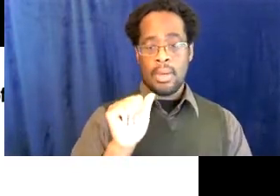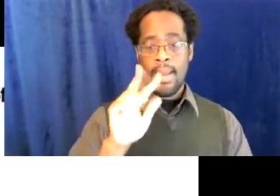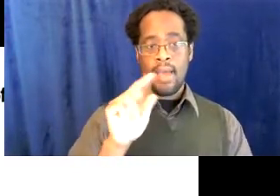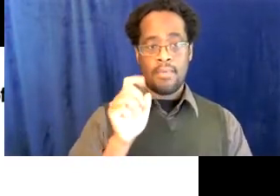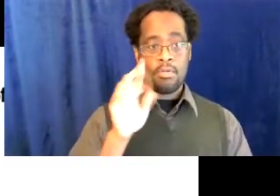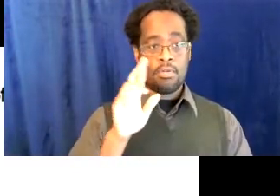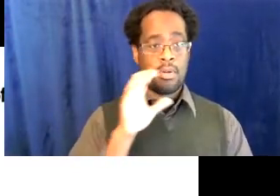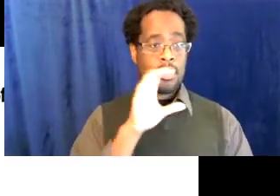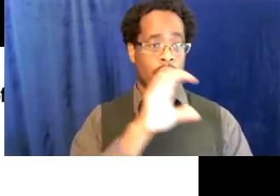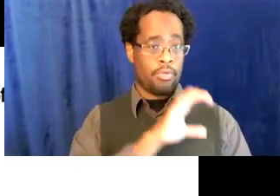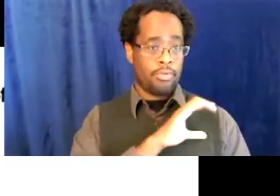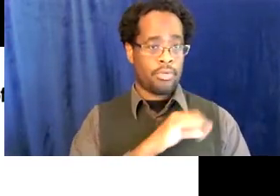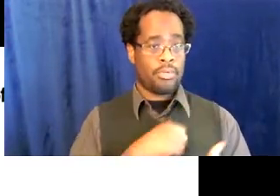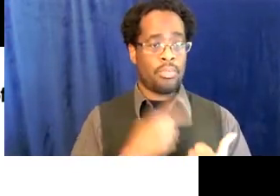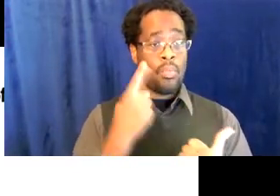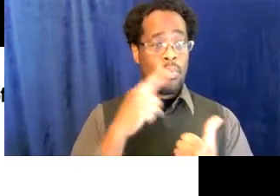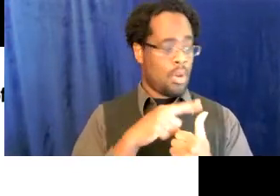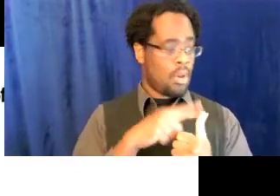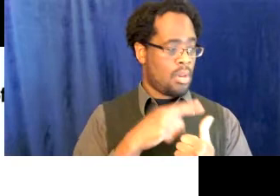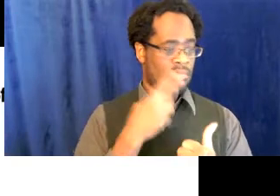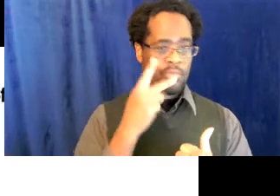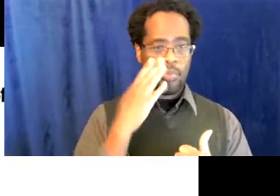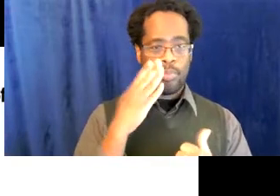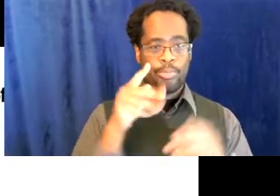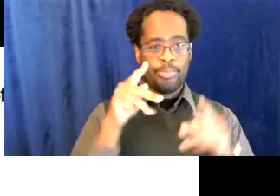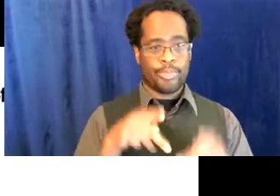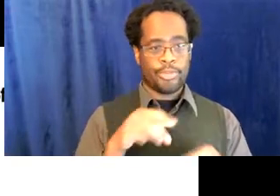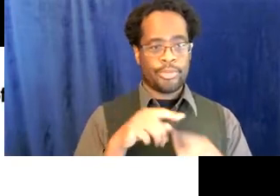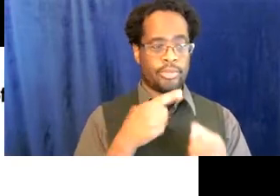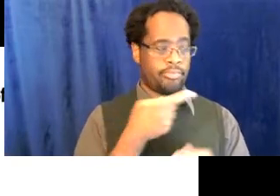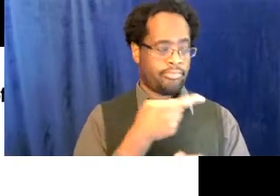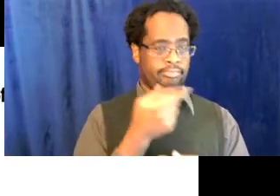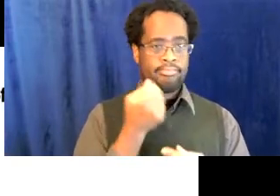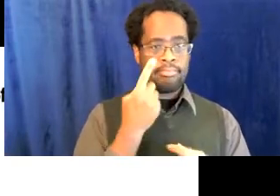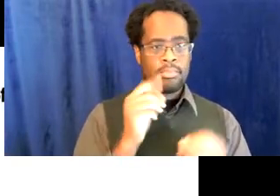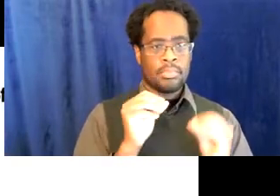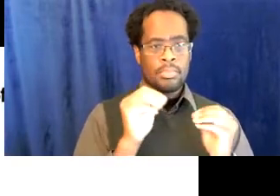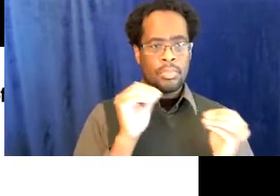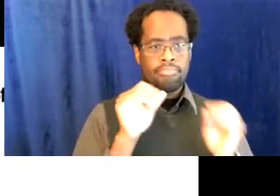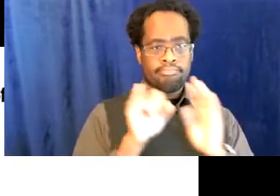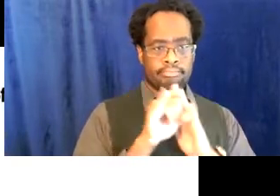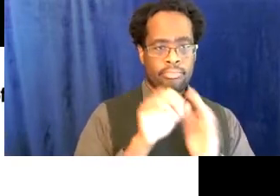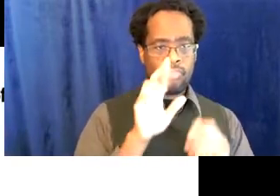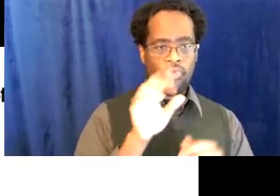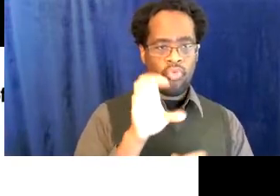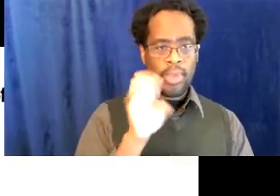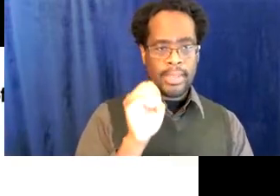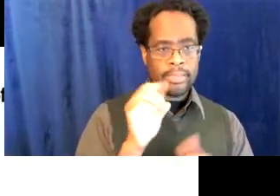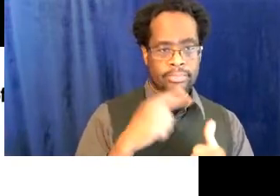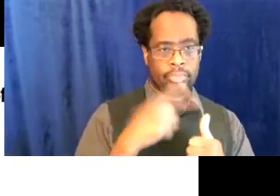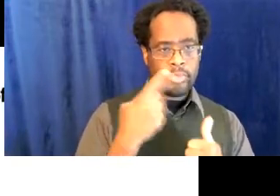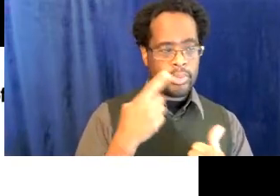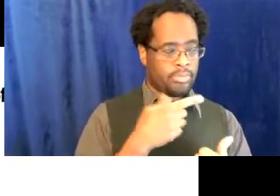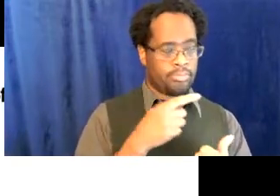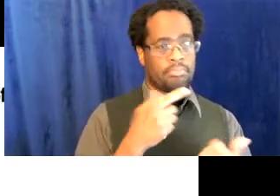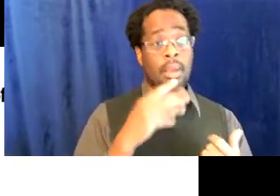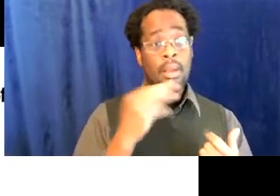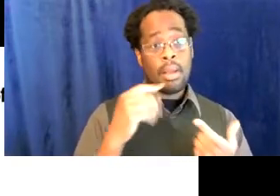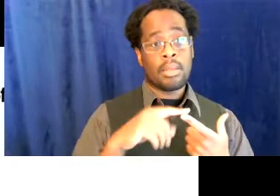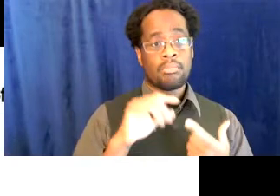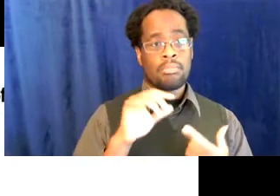Now you can see there are 5 different avatar characters. You can see on the slide, one is the blue person, blue-greenish